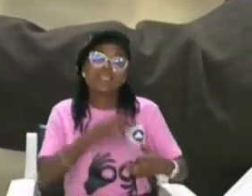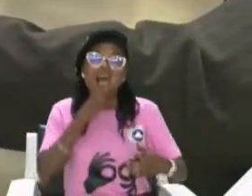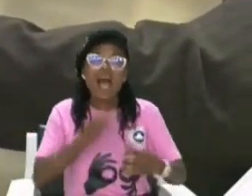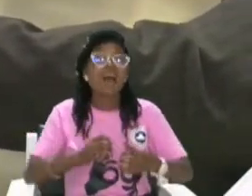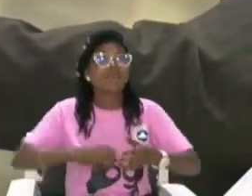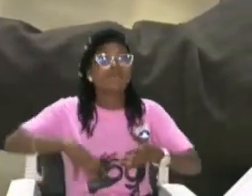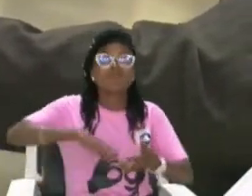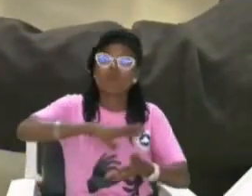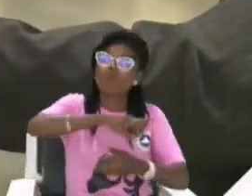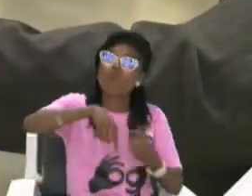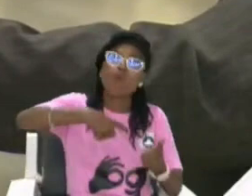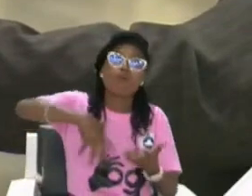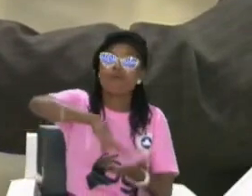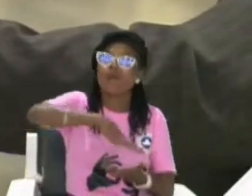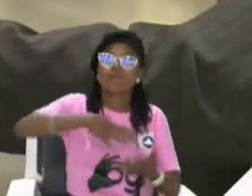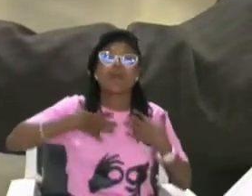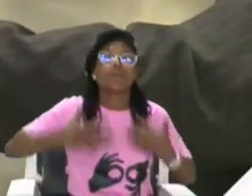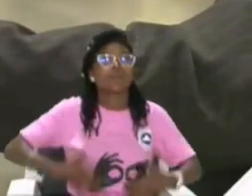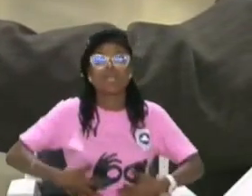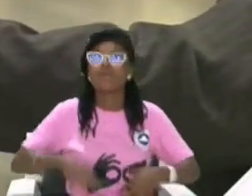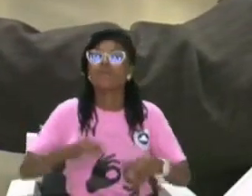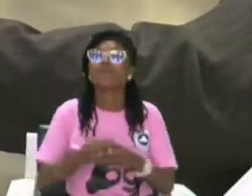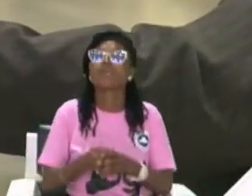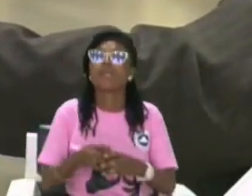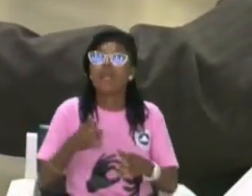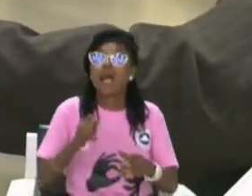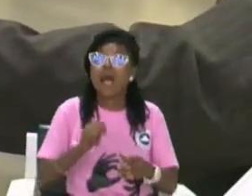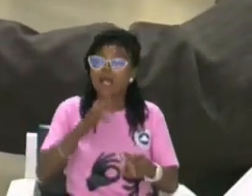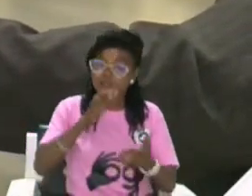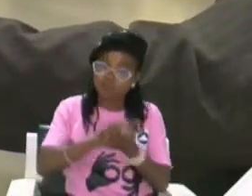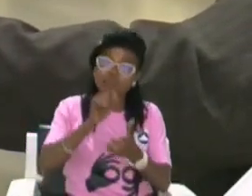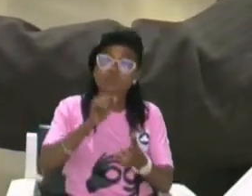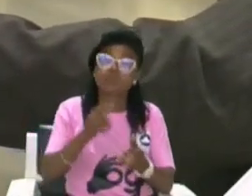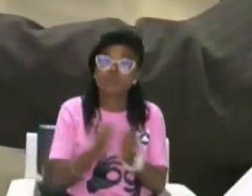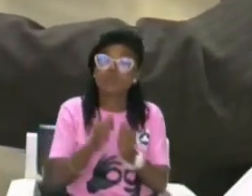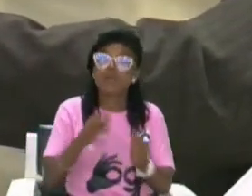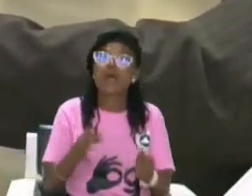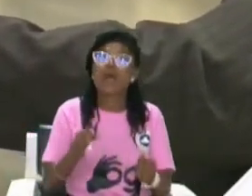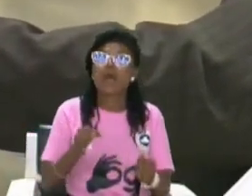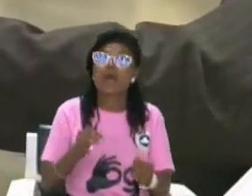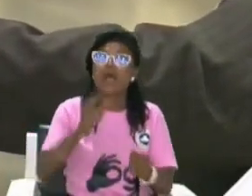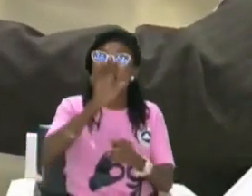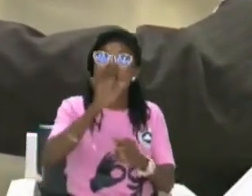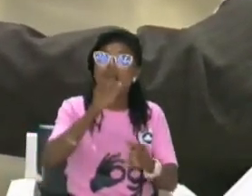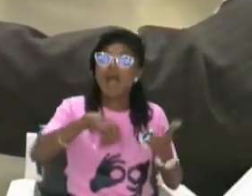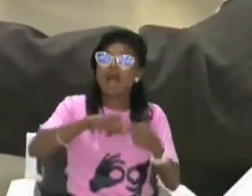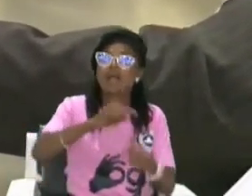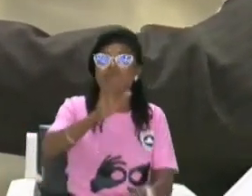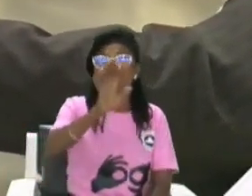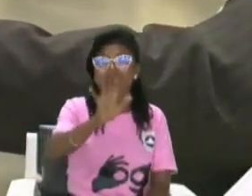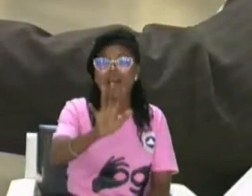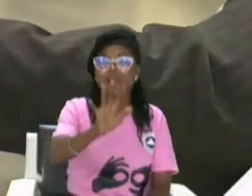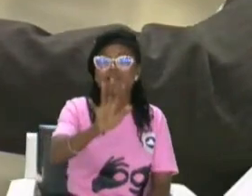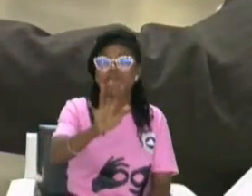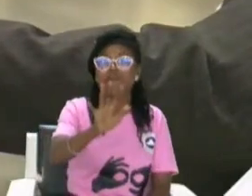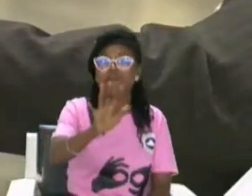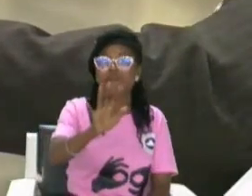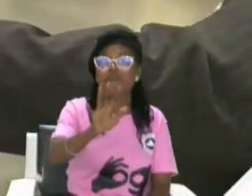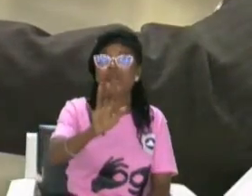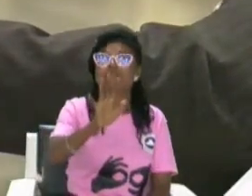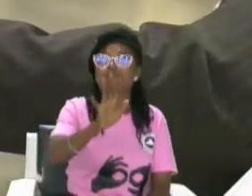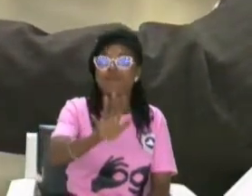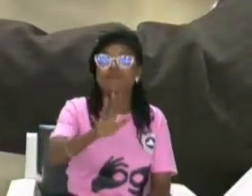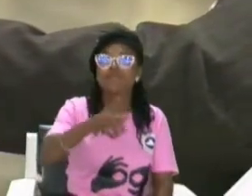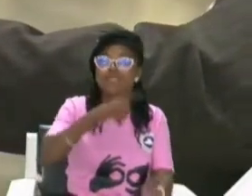scan. I came here yesterday trusting God because he said, all is well with me. Around 5 o'clock, 19 minutes past